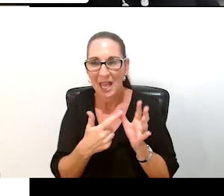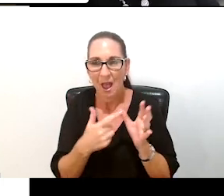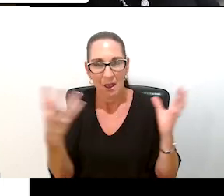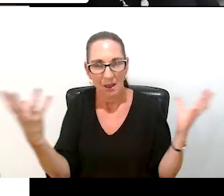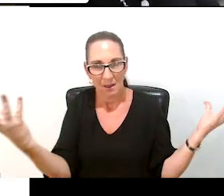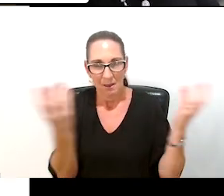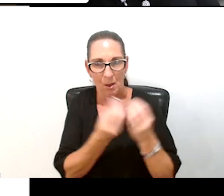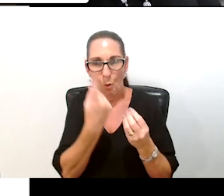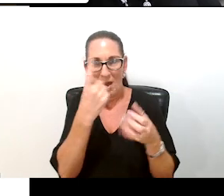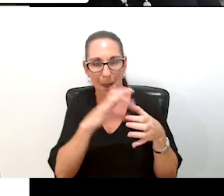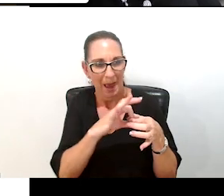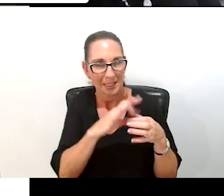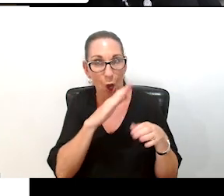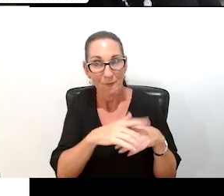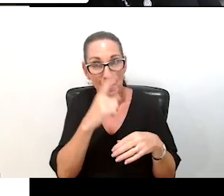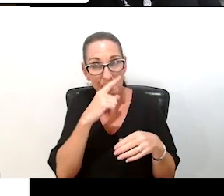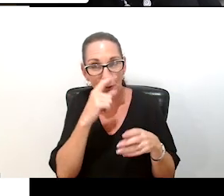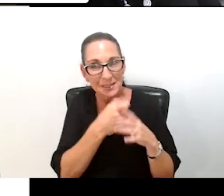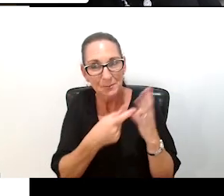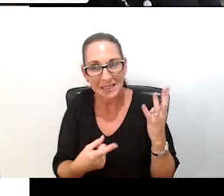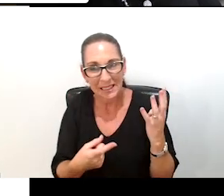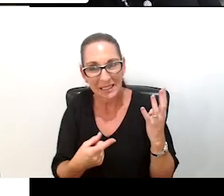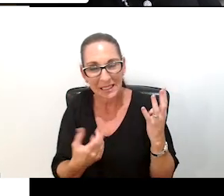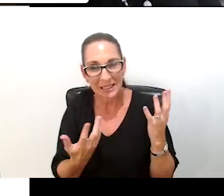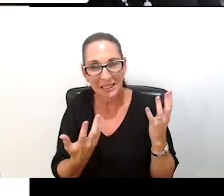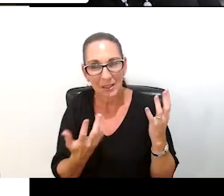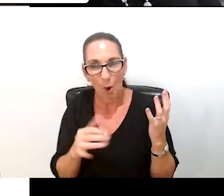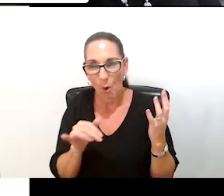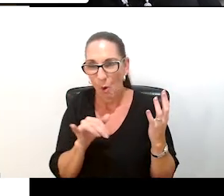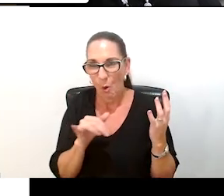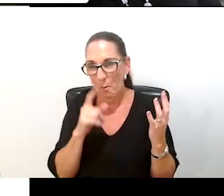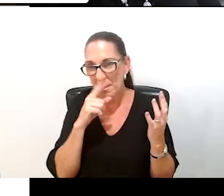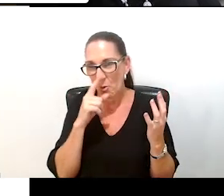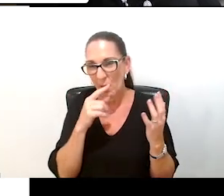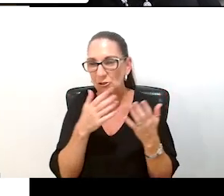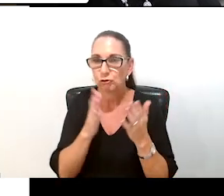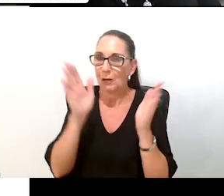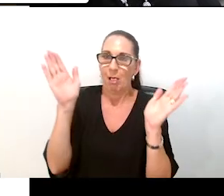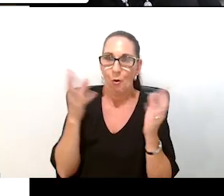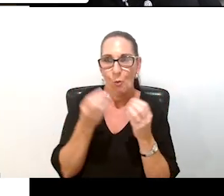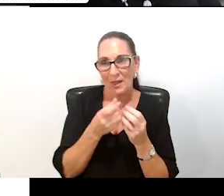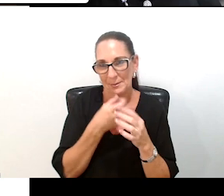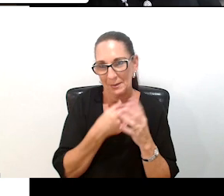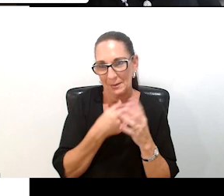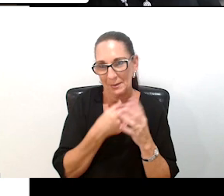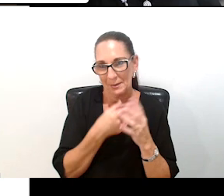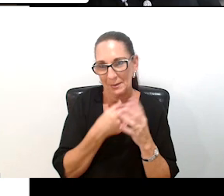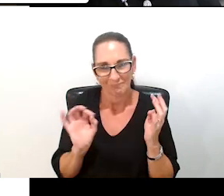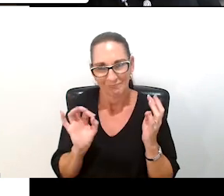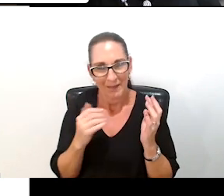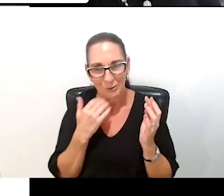together on people with disability. Well, even on people with disability generally, let alone people with an intellectual